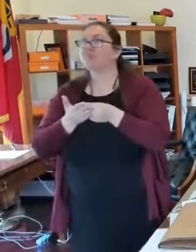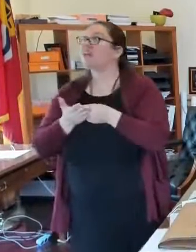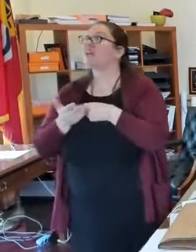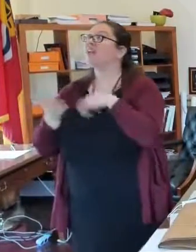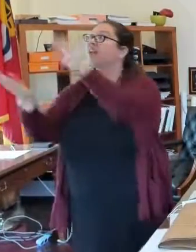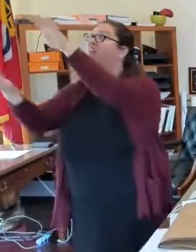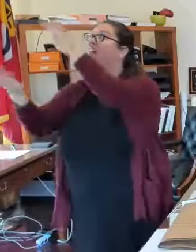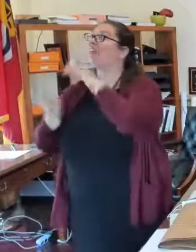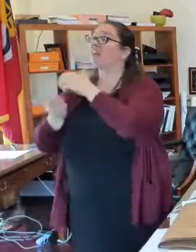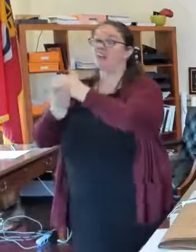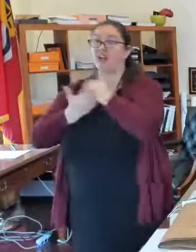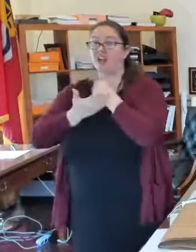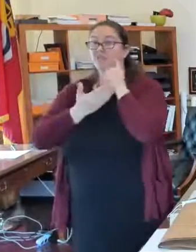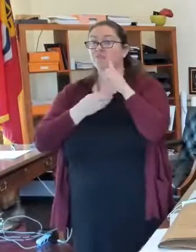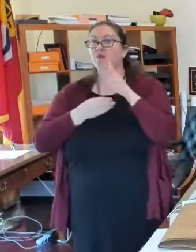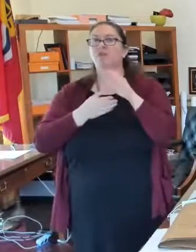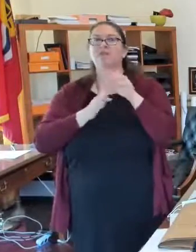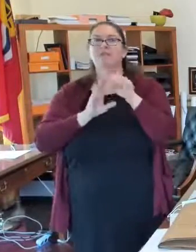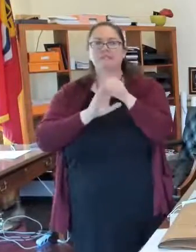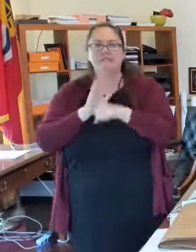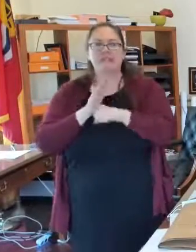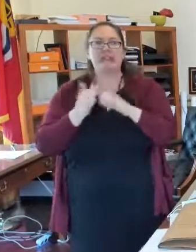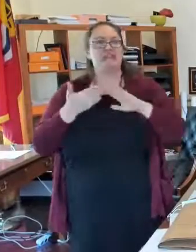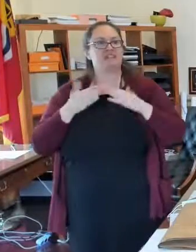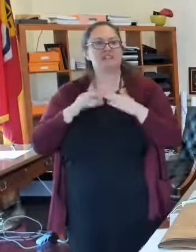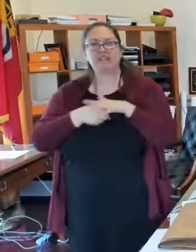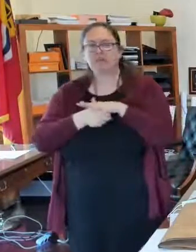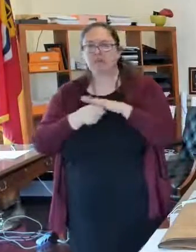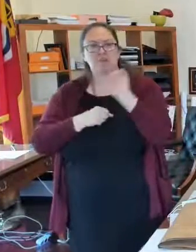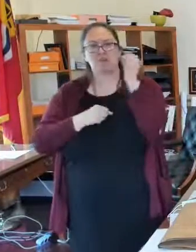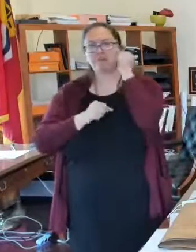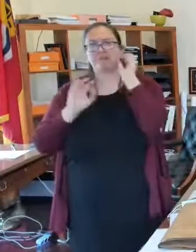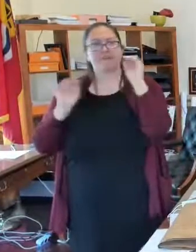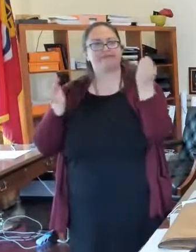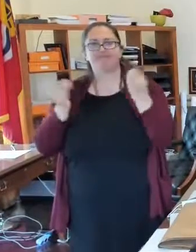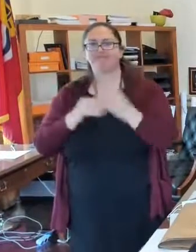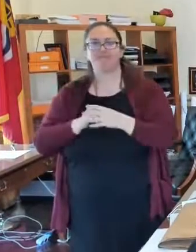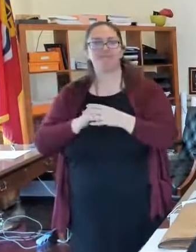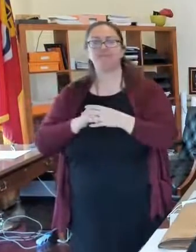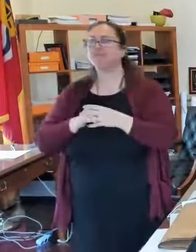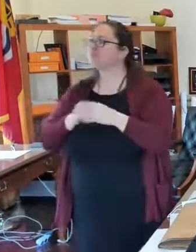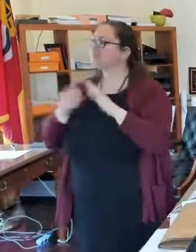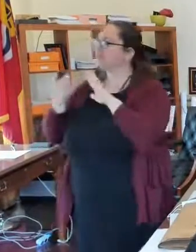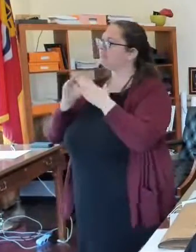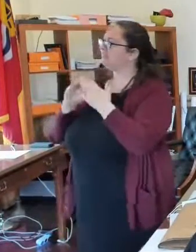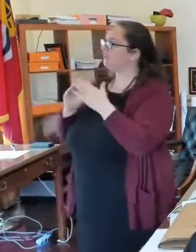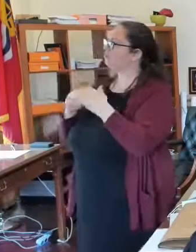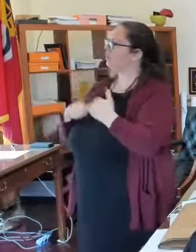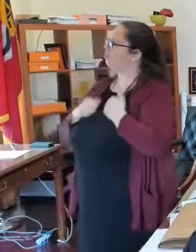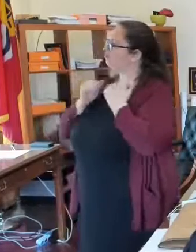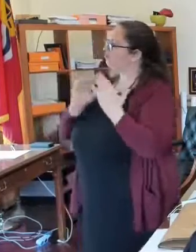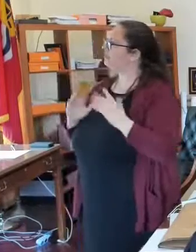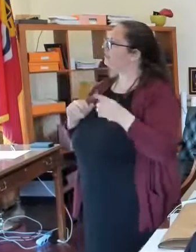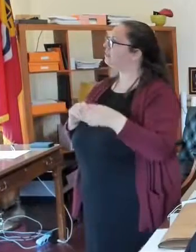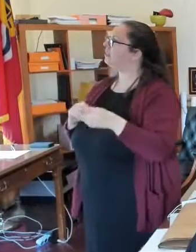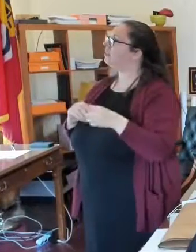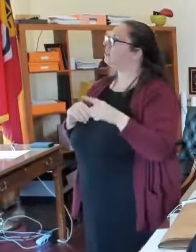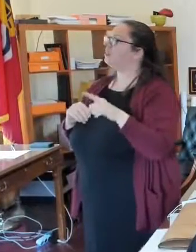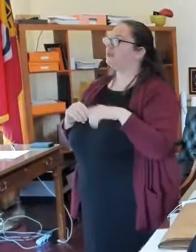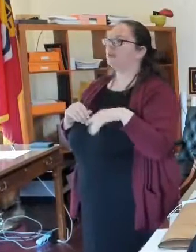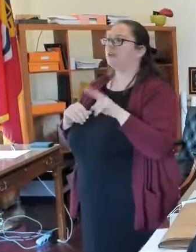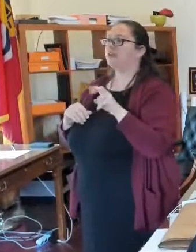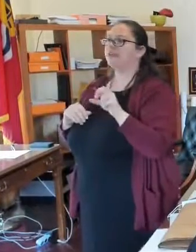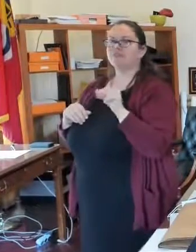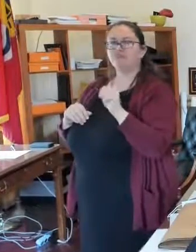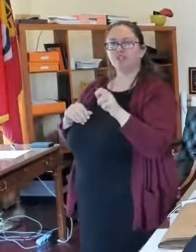governments. And the last question we have is from a downtown resident, different topic. Verse is watching,